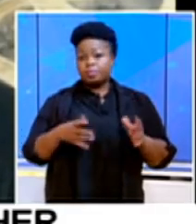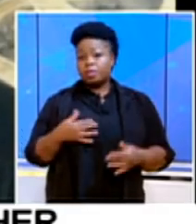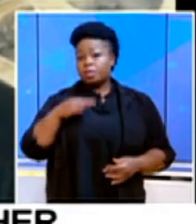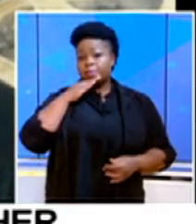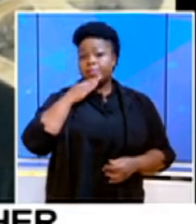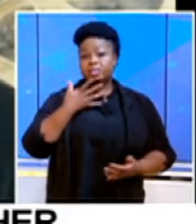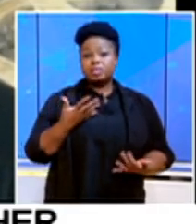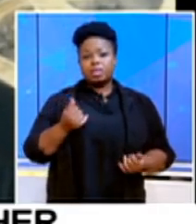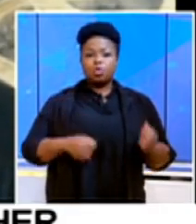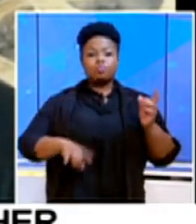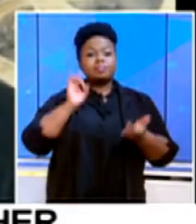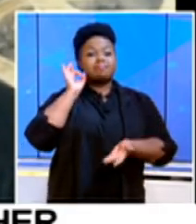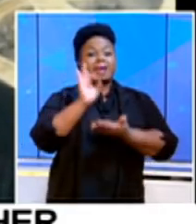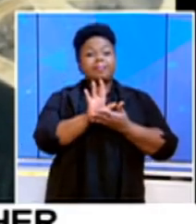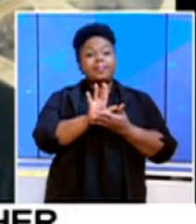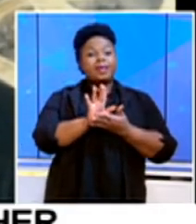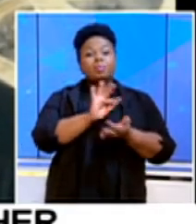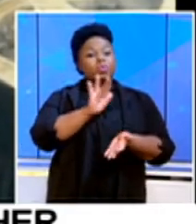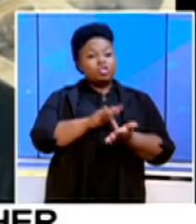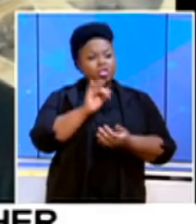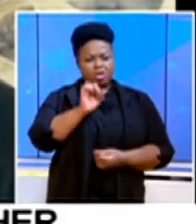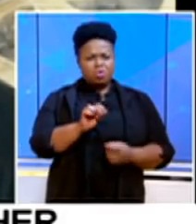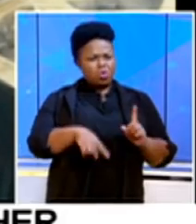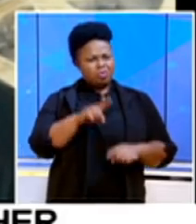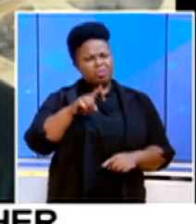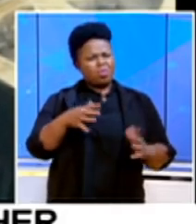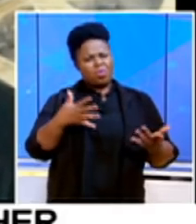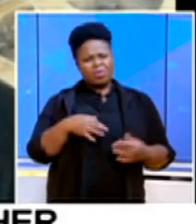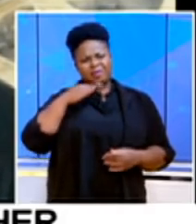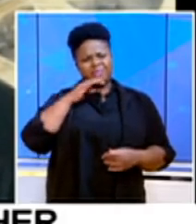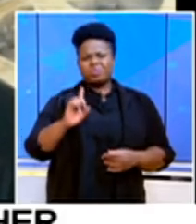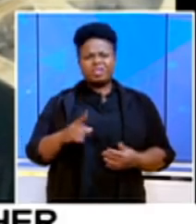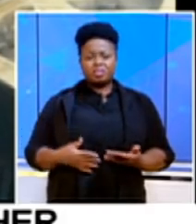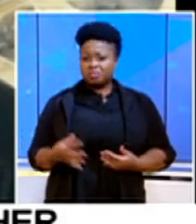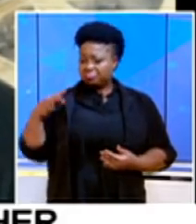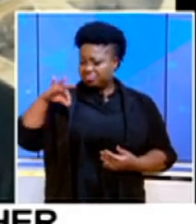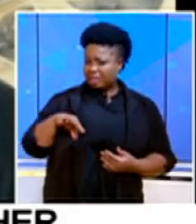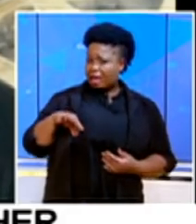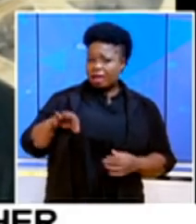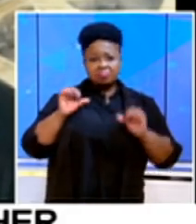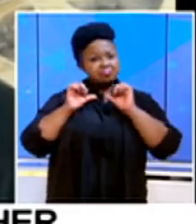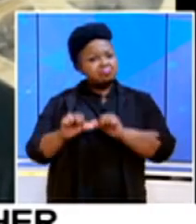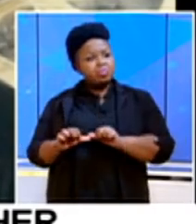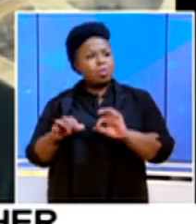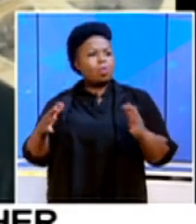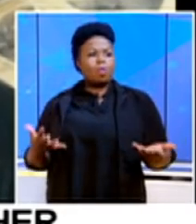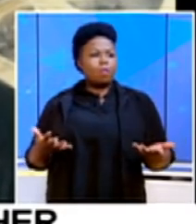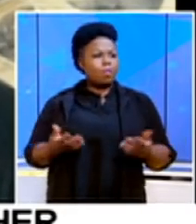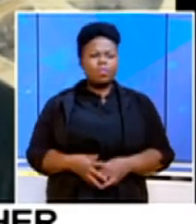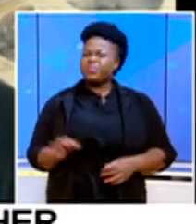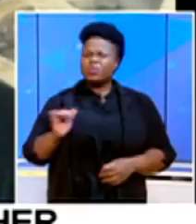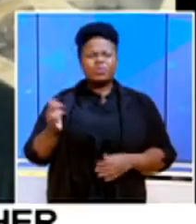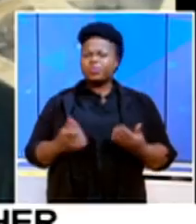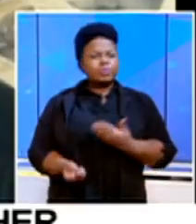this mean vacate your position, and in what sense? Does it mean you still get paid, you suspended on full pay,